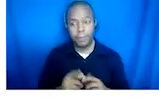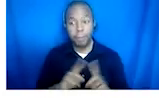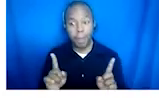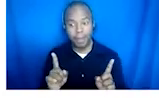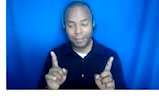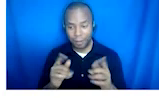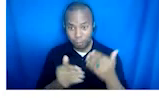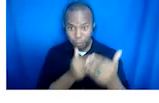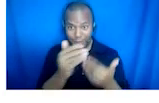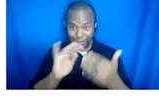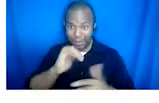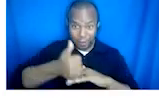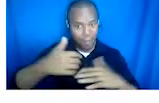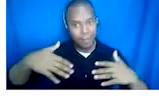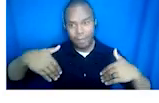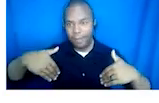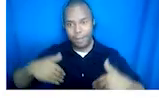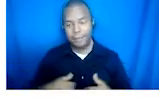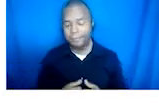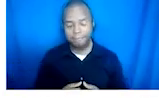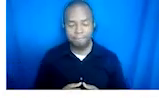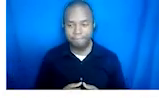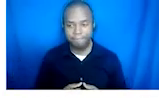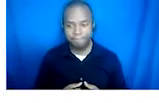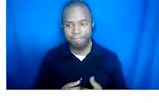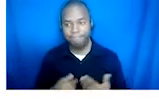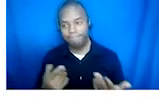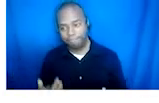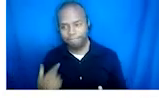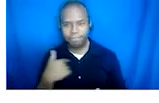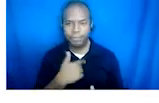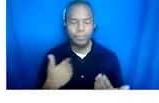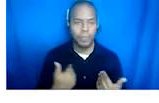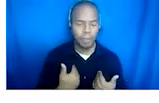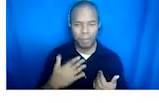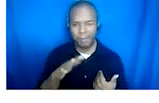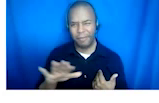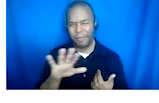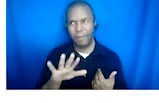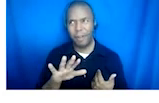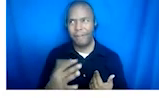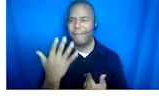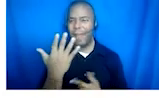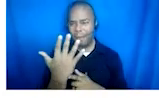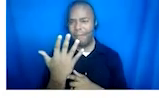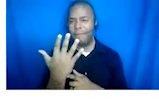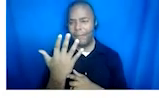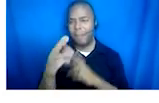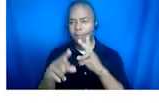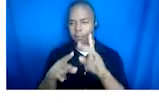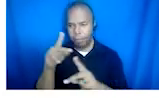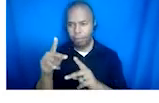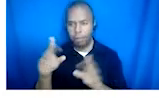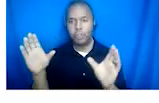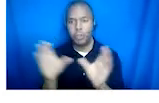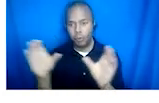set up. We have about 5 peer reviewers that are certified.